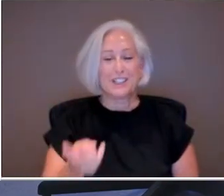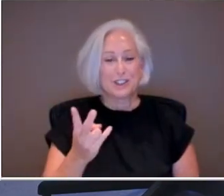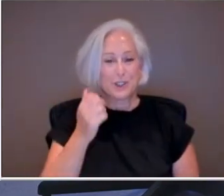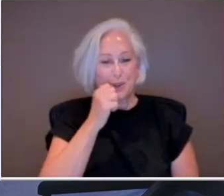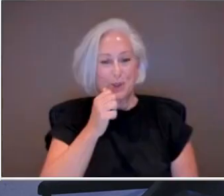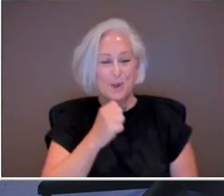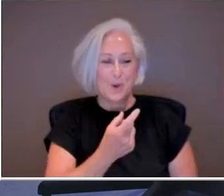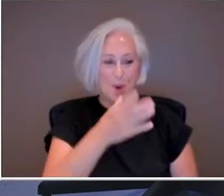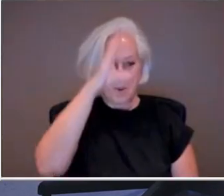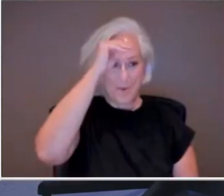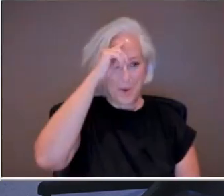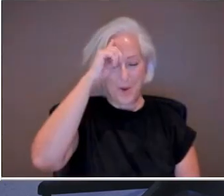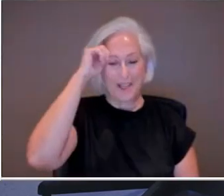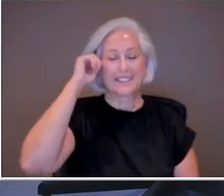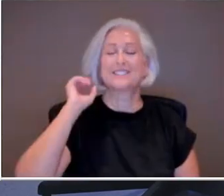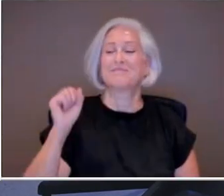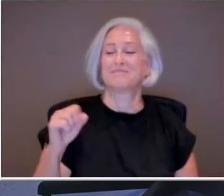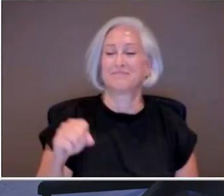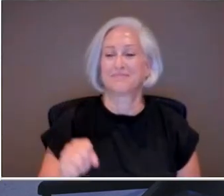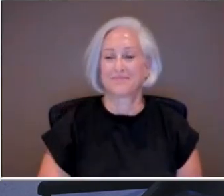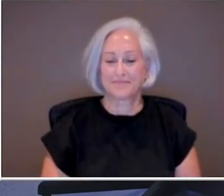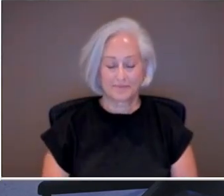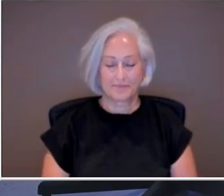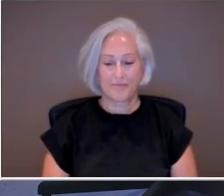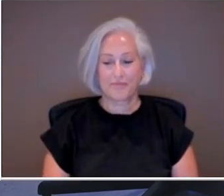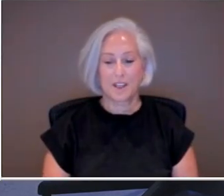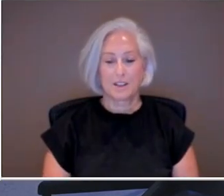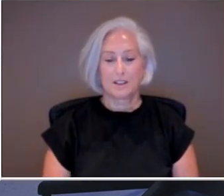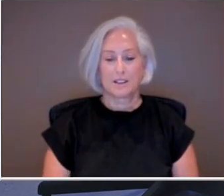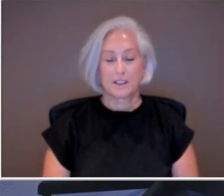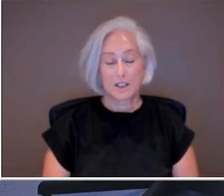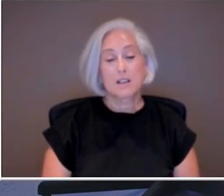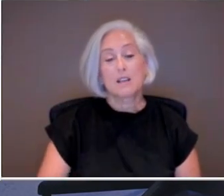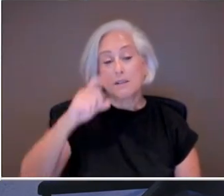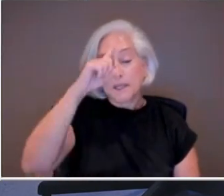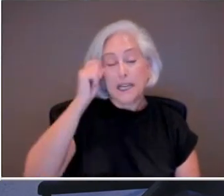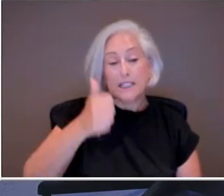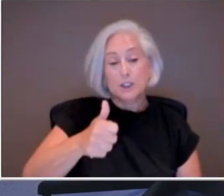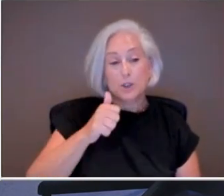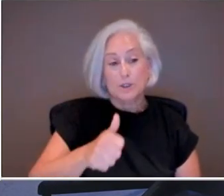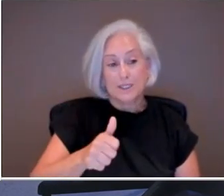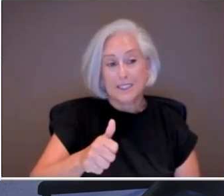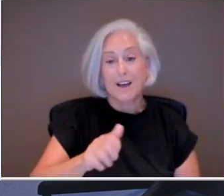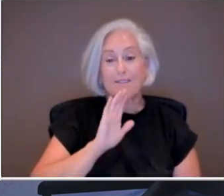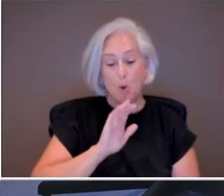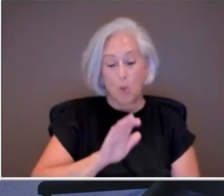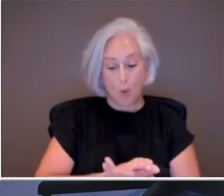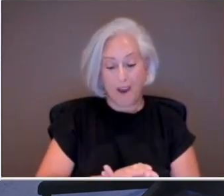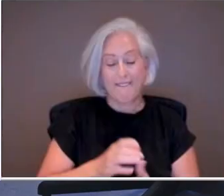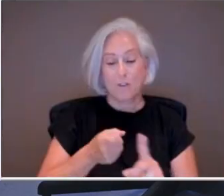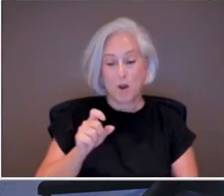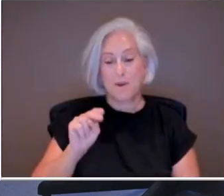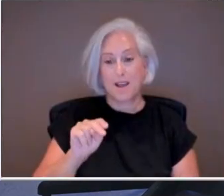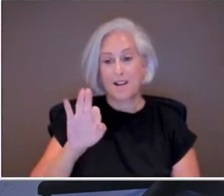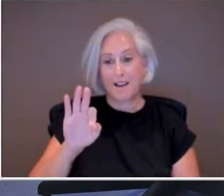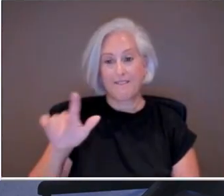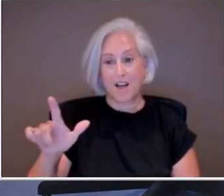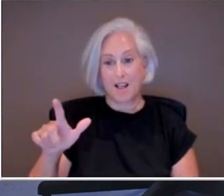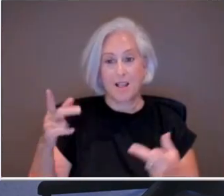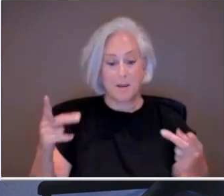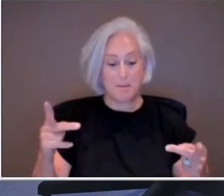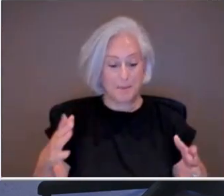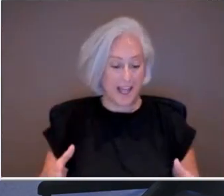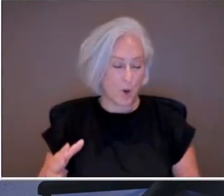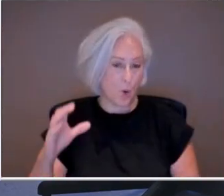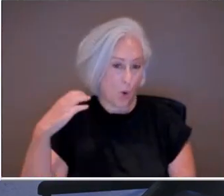Okay. As the spouse of an NFL player, spouse of an NFL coach, coaches are on